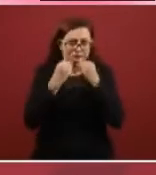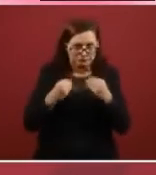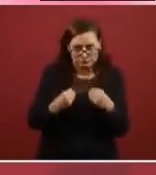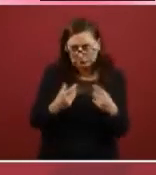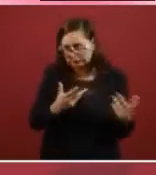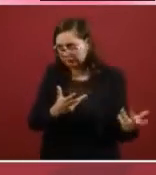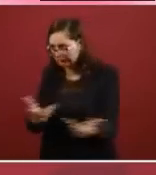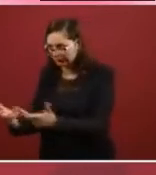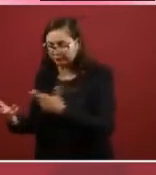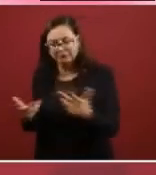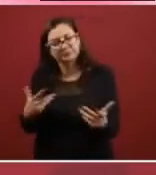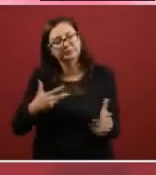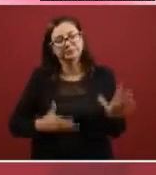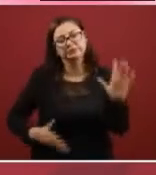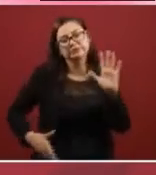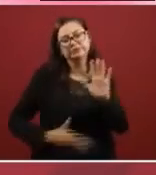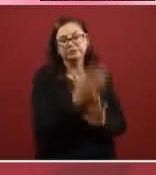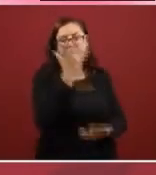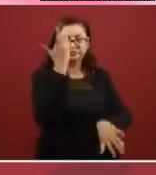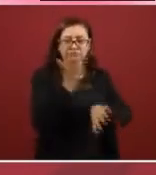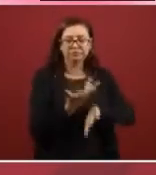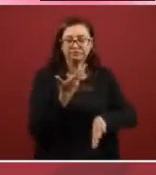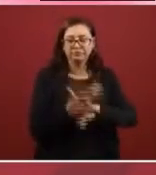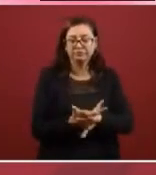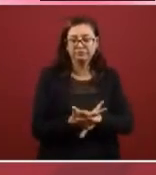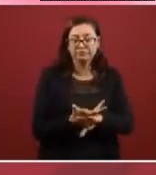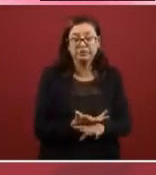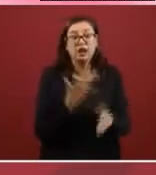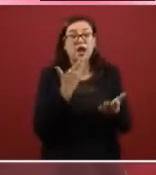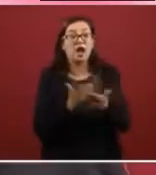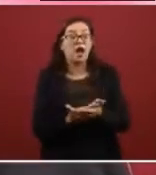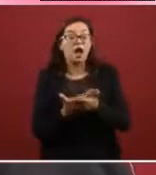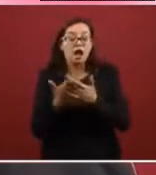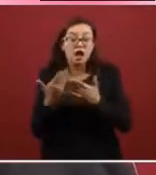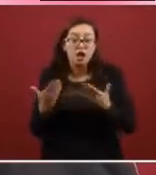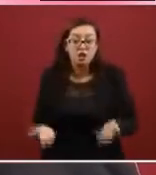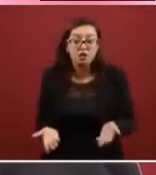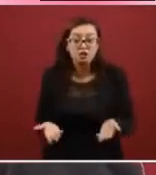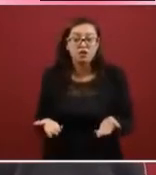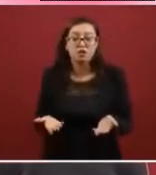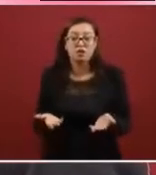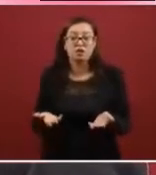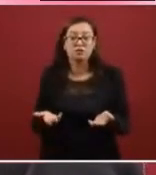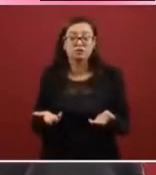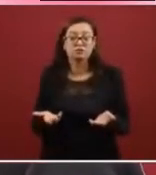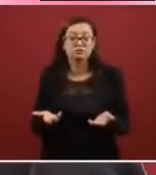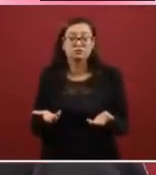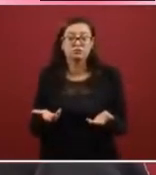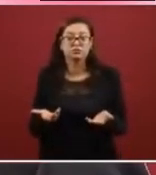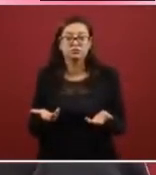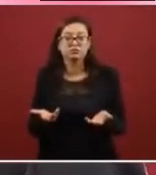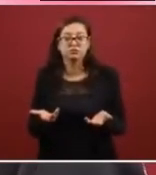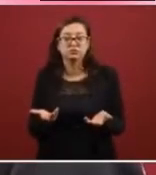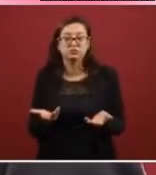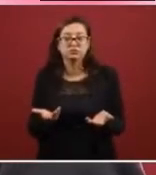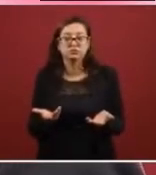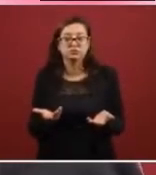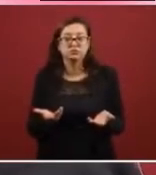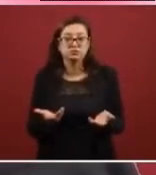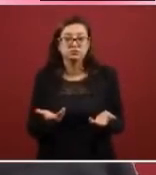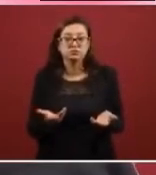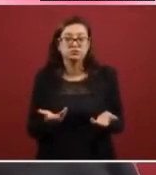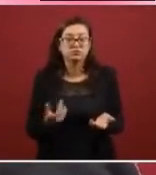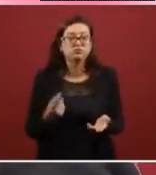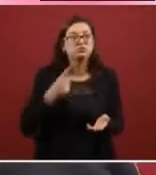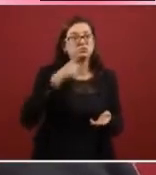go look for another y life ahora, in the U.S. And now ellos they están apoyando la economía